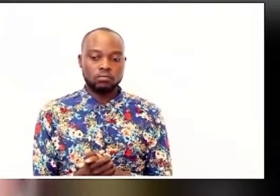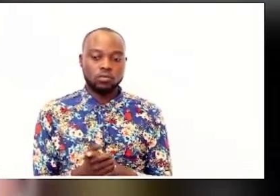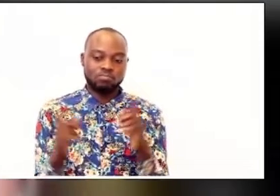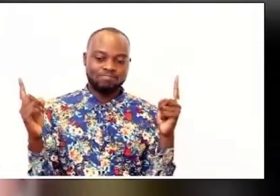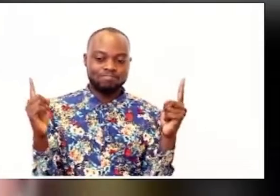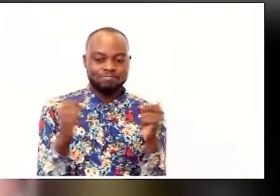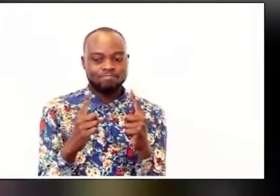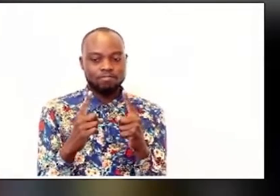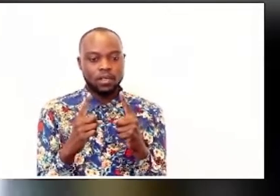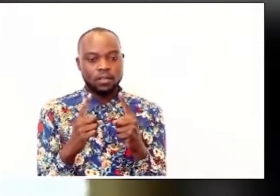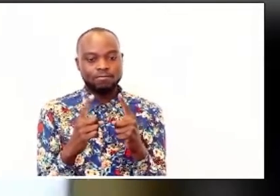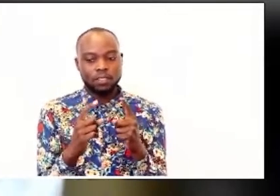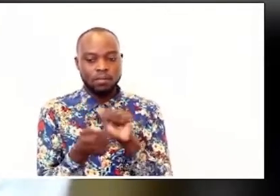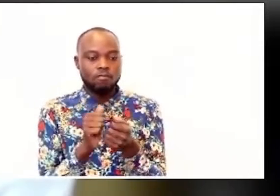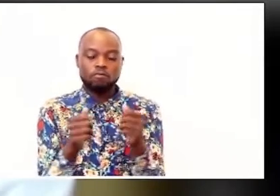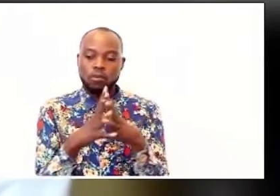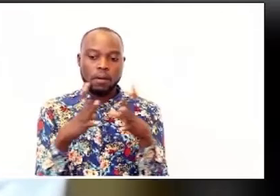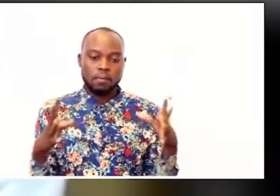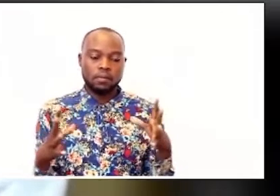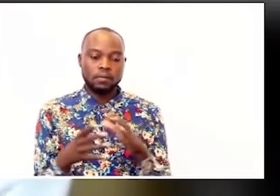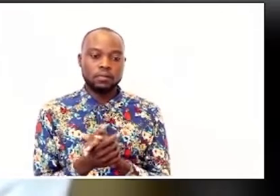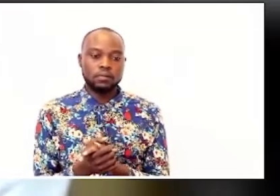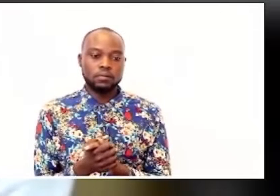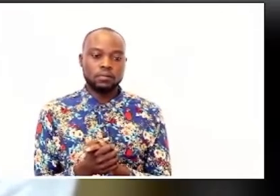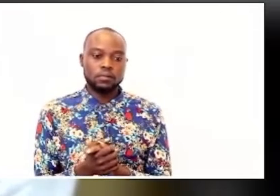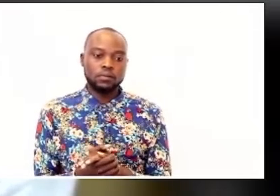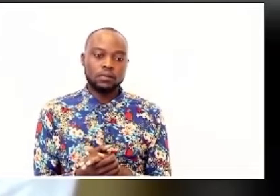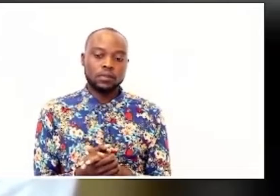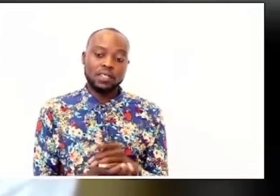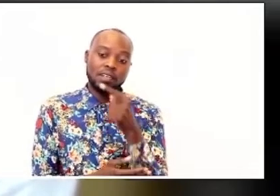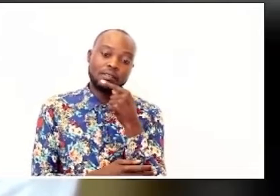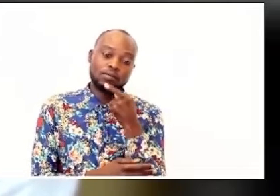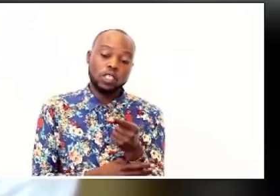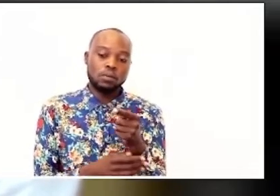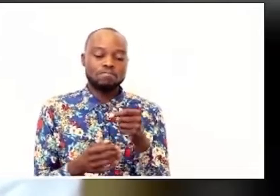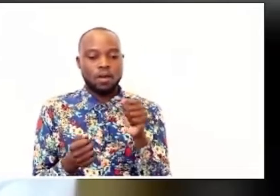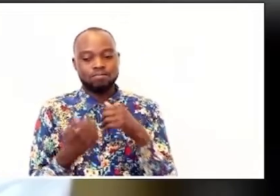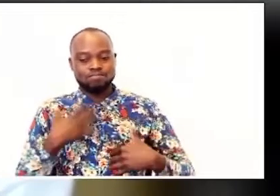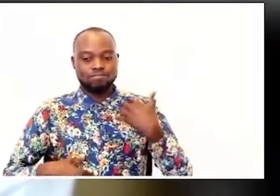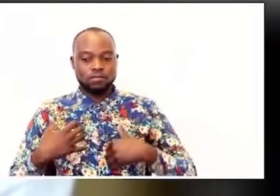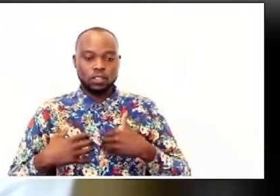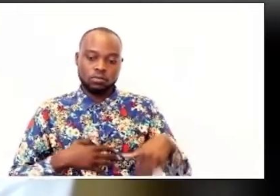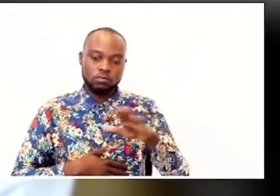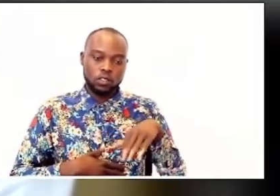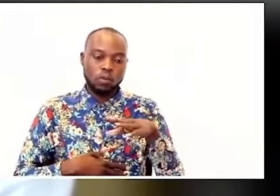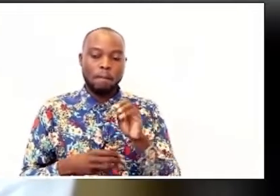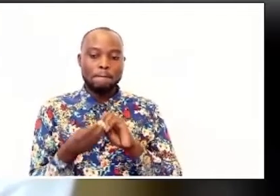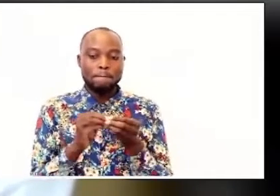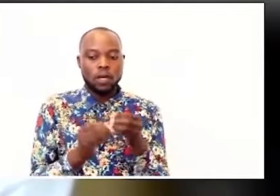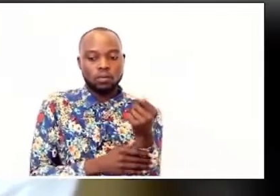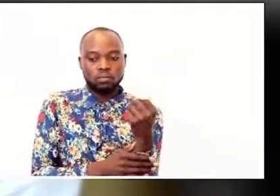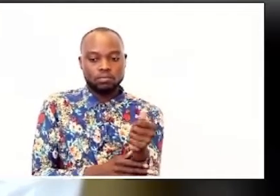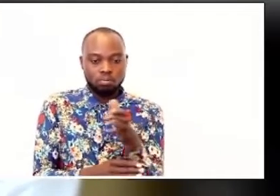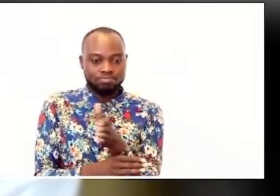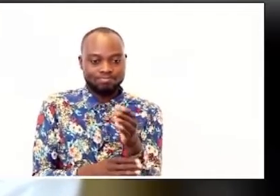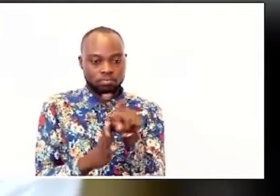many crises. And we cannot address, these challenges by using, the same underlying economic policies that